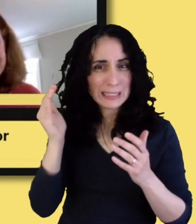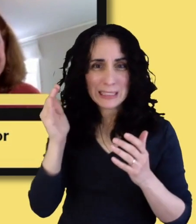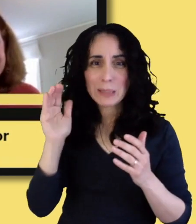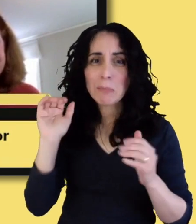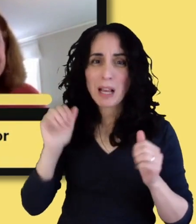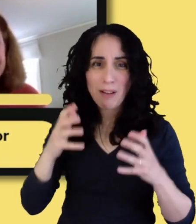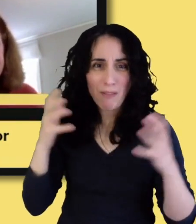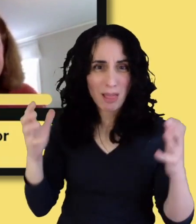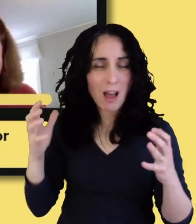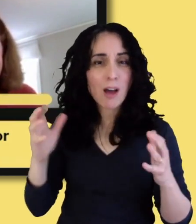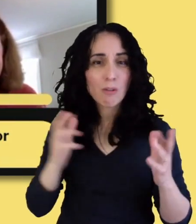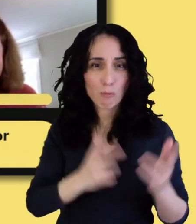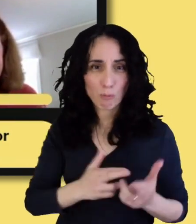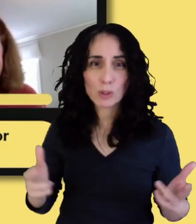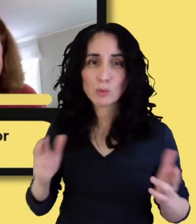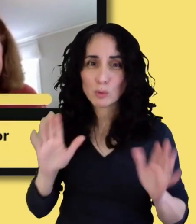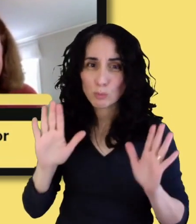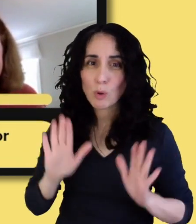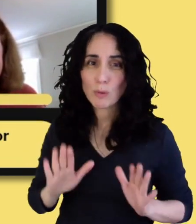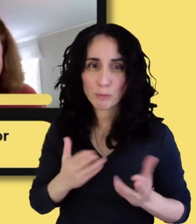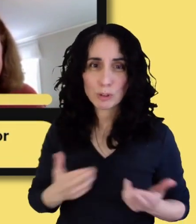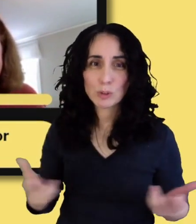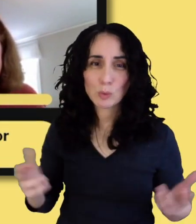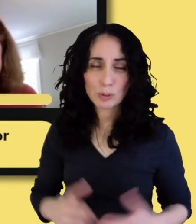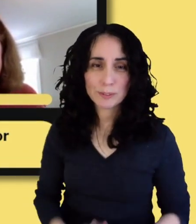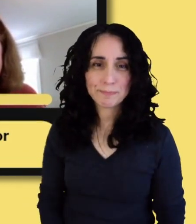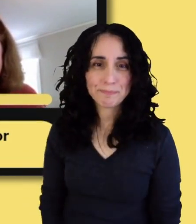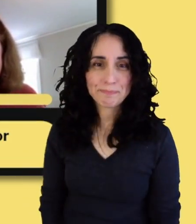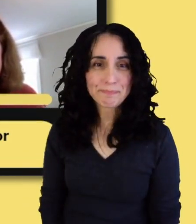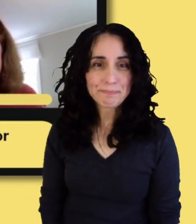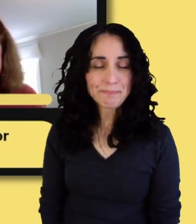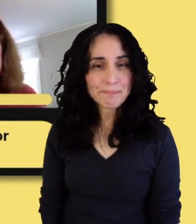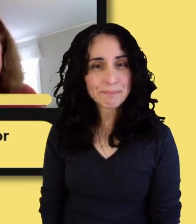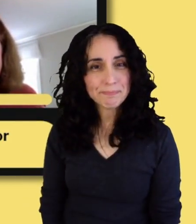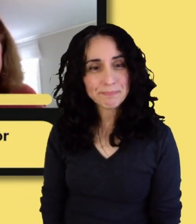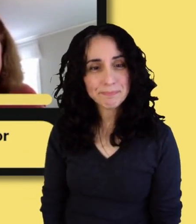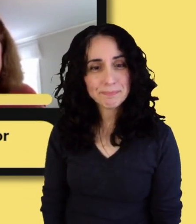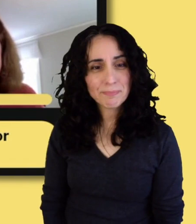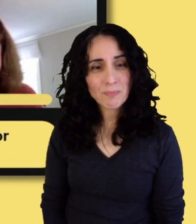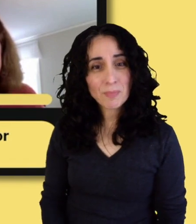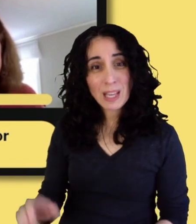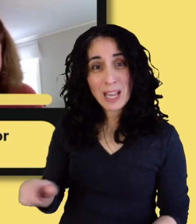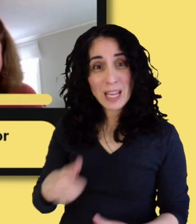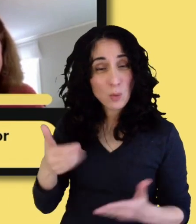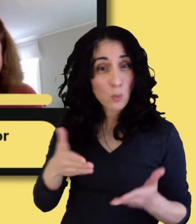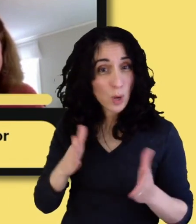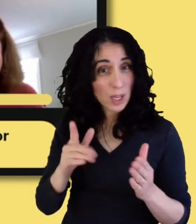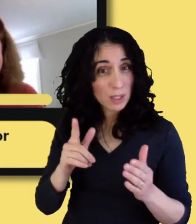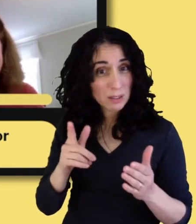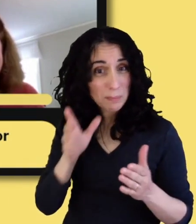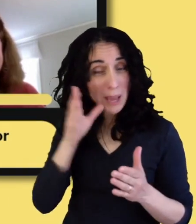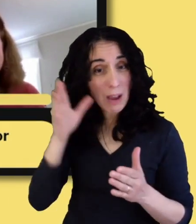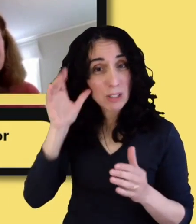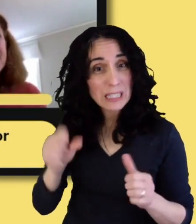Are there any ways that parents can help support socialization at home that you can